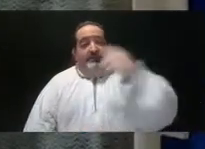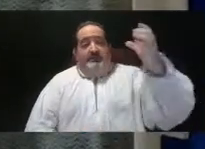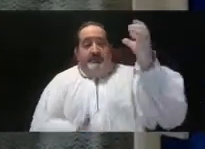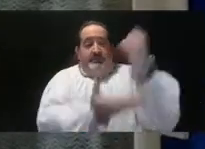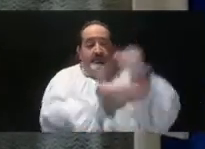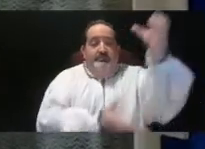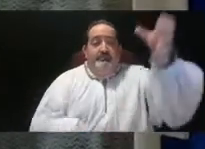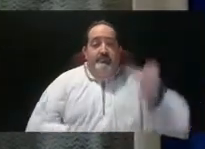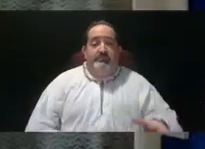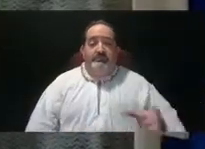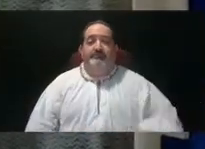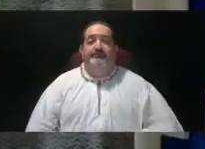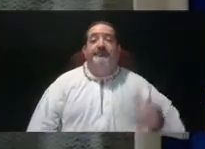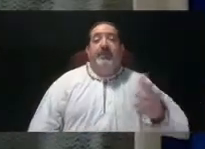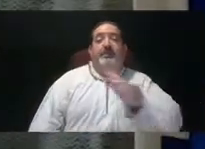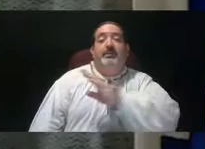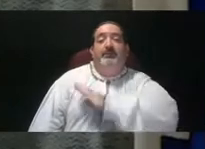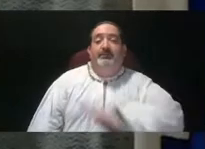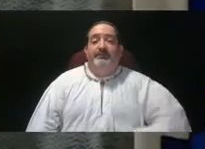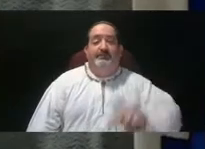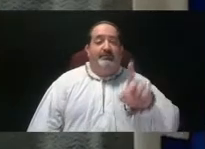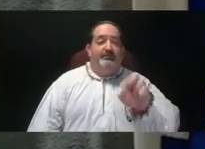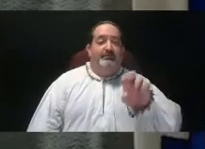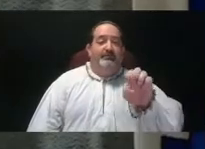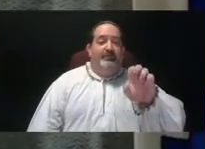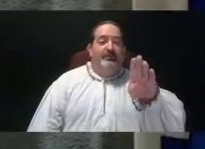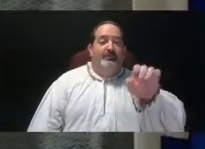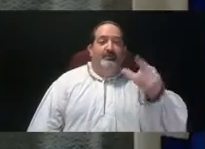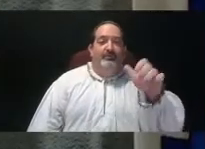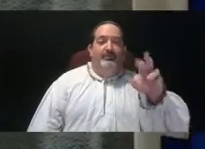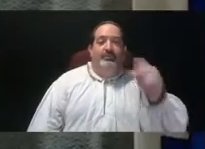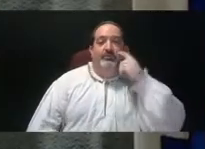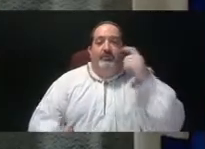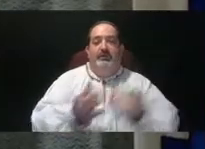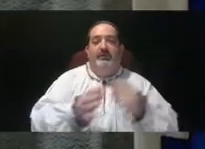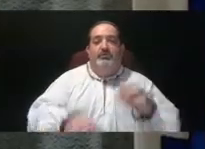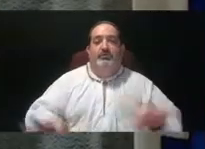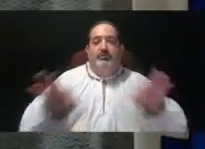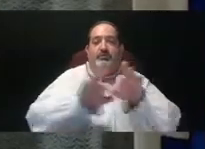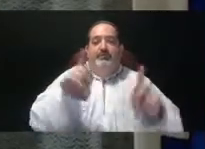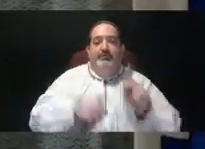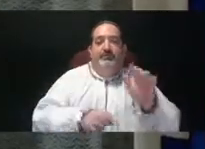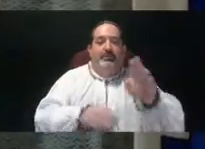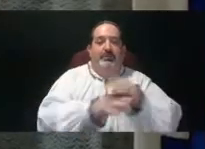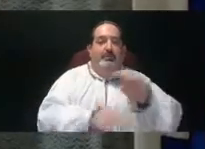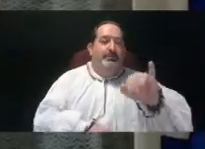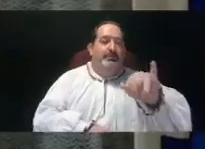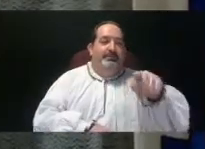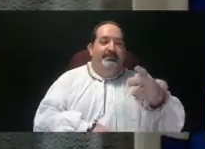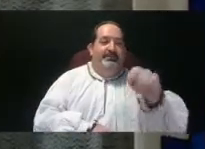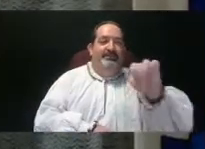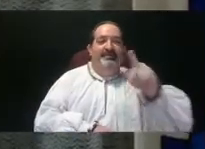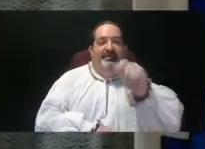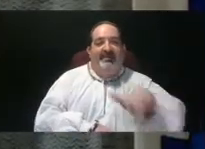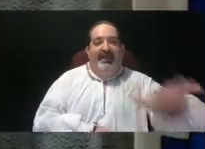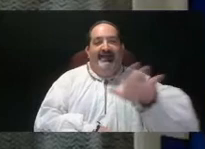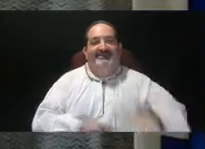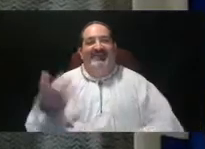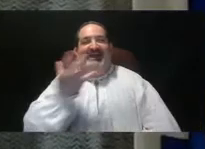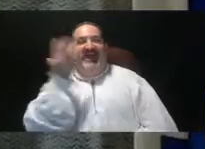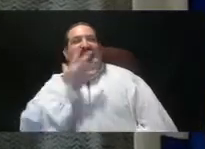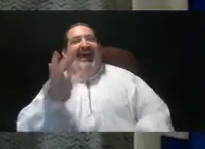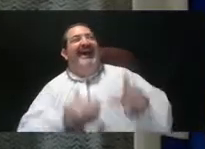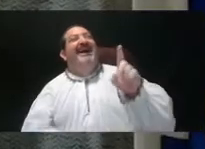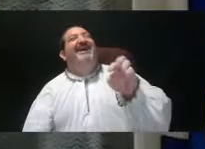Your Majesties, the Baronage of Dreiburgen begs leave to recognize worthy nobles of their mythical lands. It's